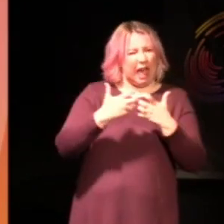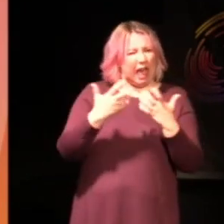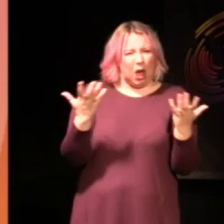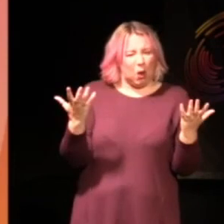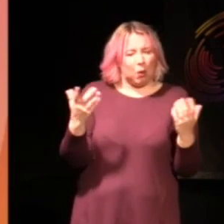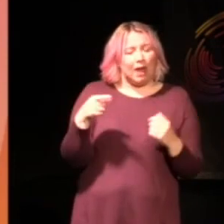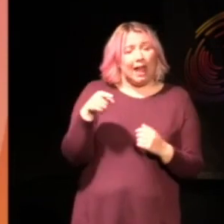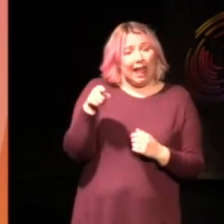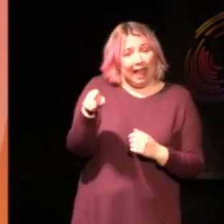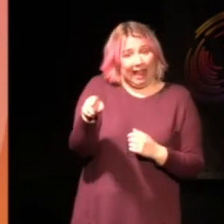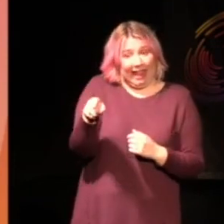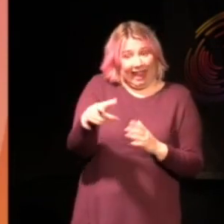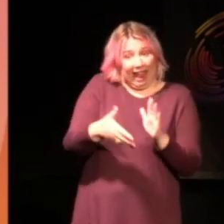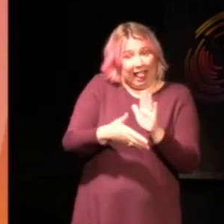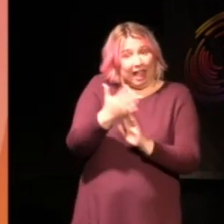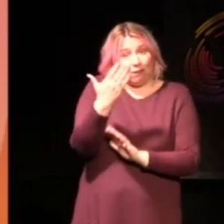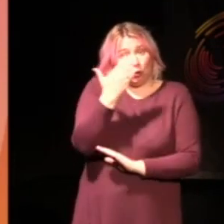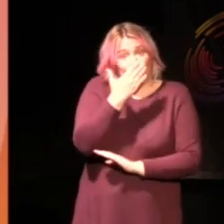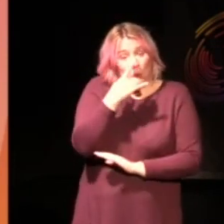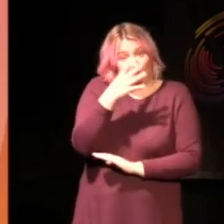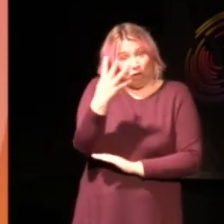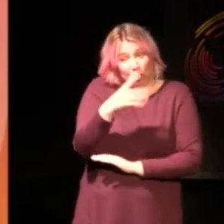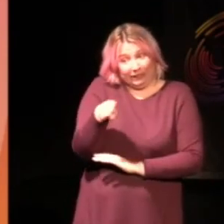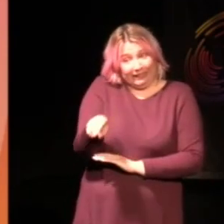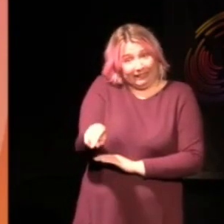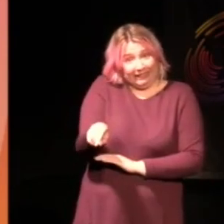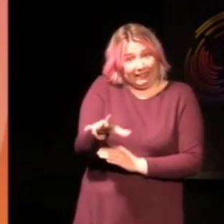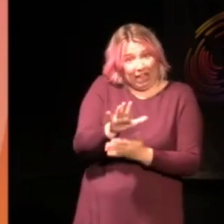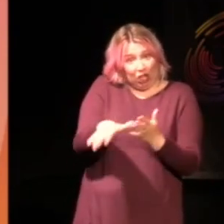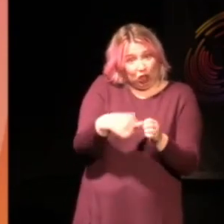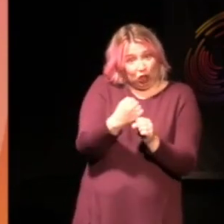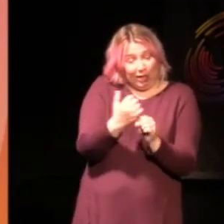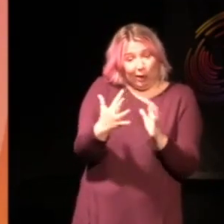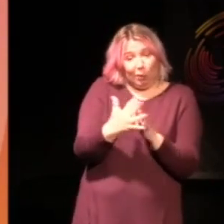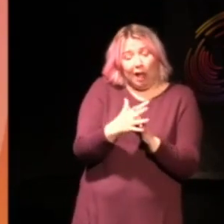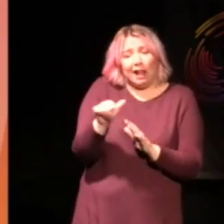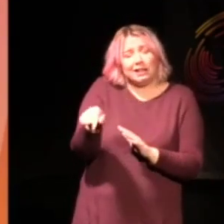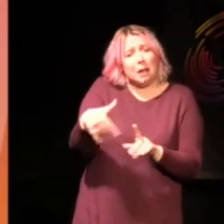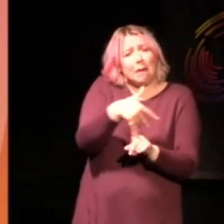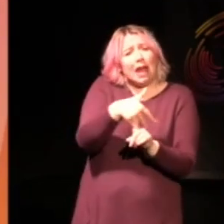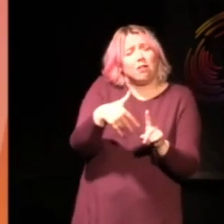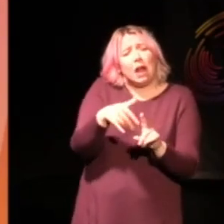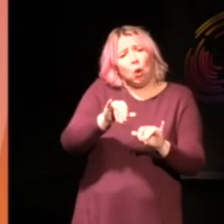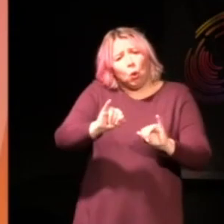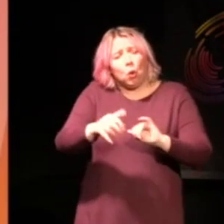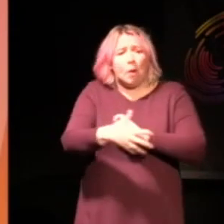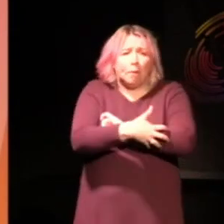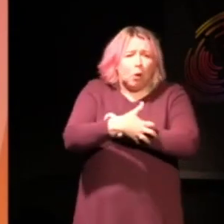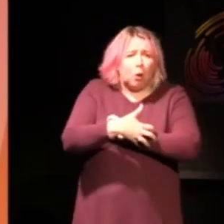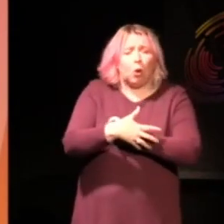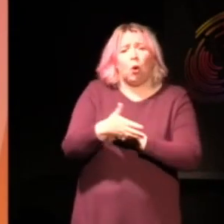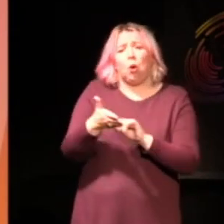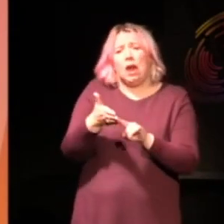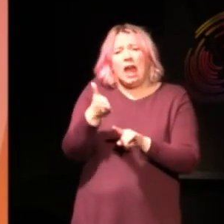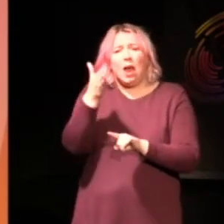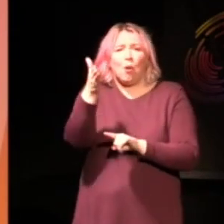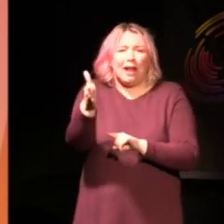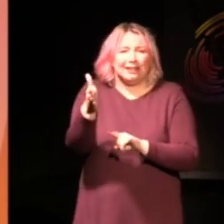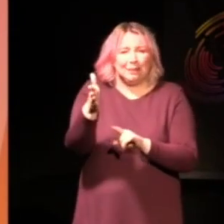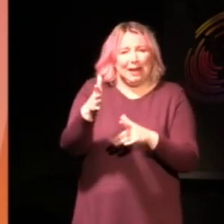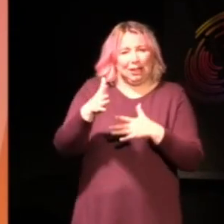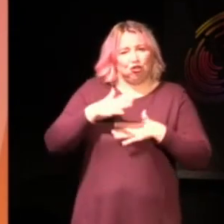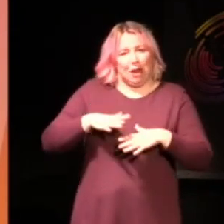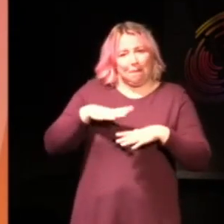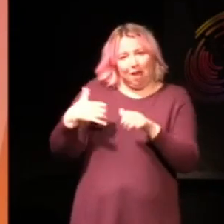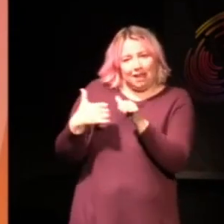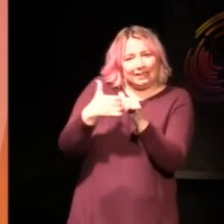He left school when he was 14, and he came from a very modest, well, poor background. Indeed, went to be a draper's assistant at 14. And